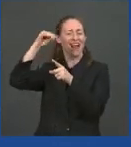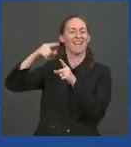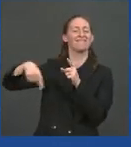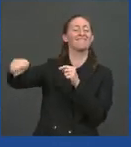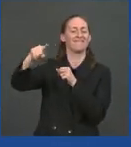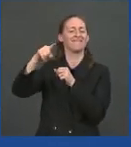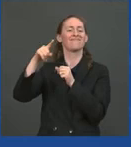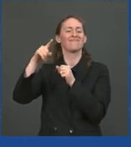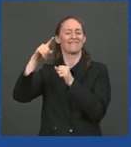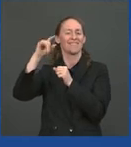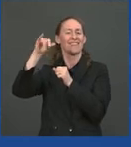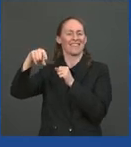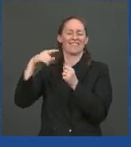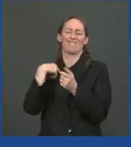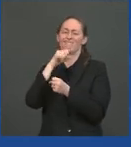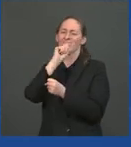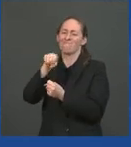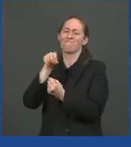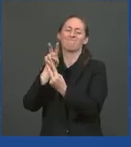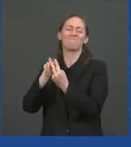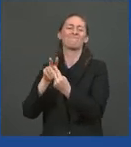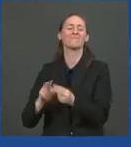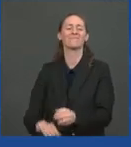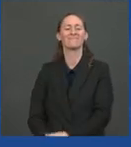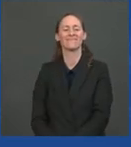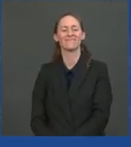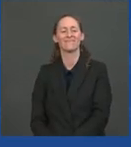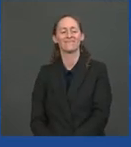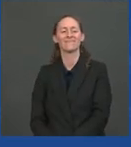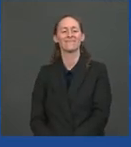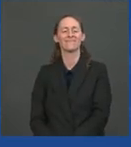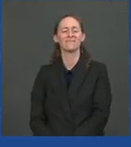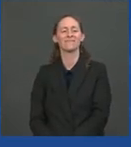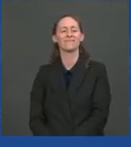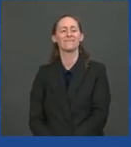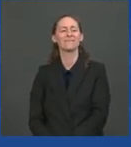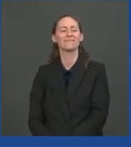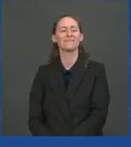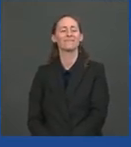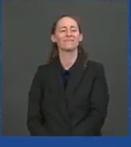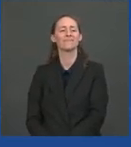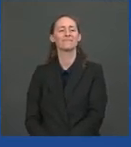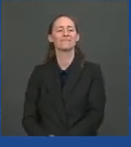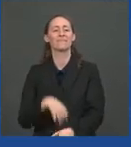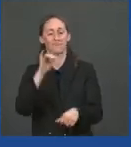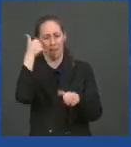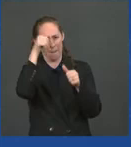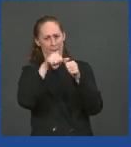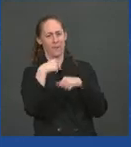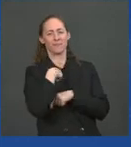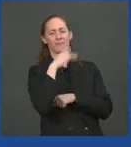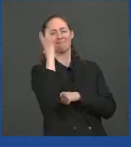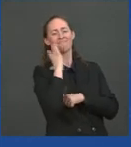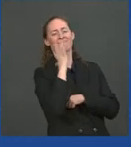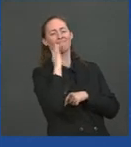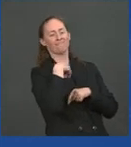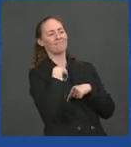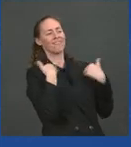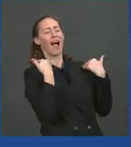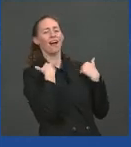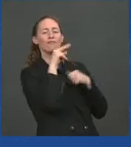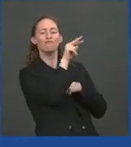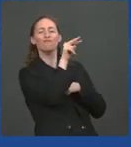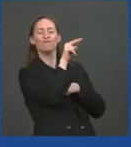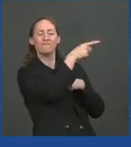actually was at graduate school when they were playing, and who played around this time, the time I was there. And